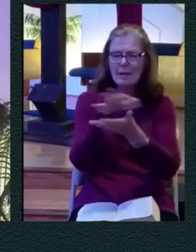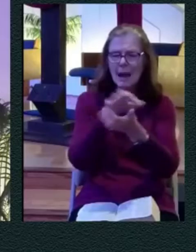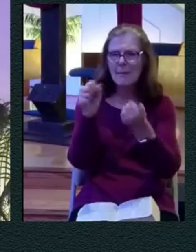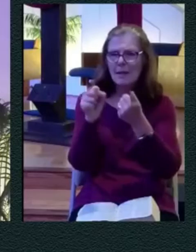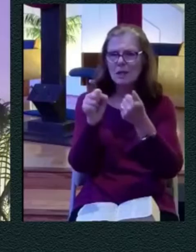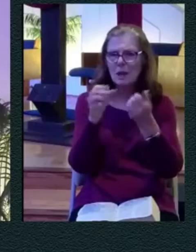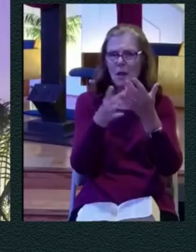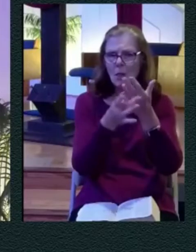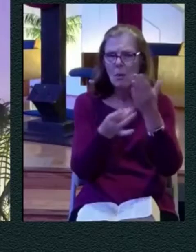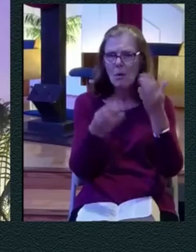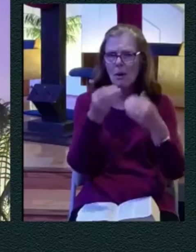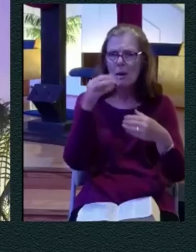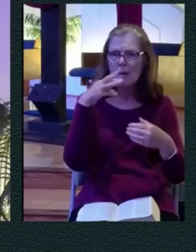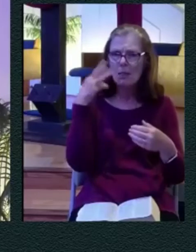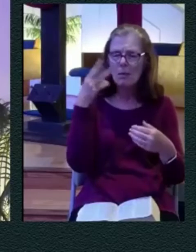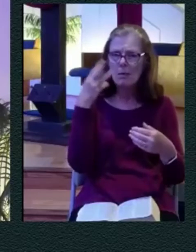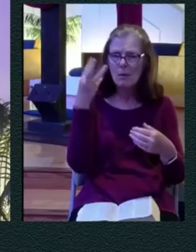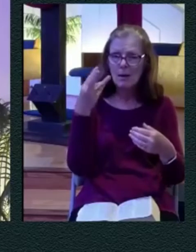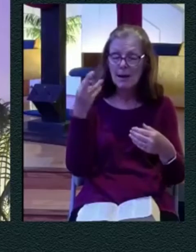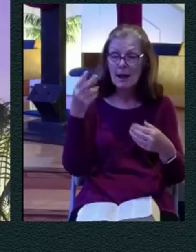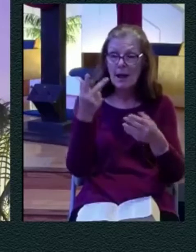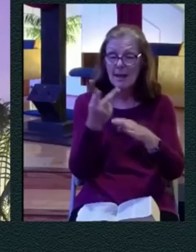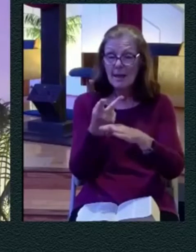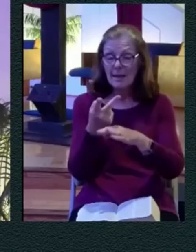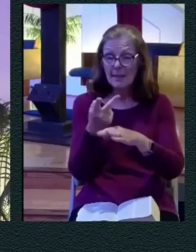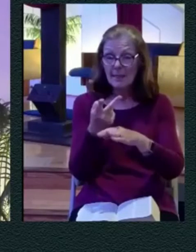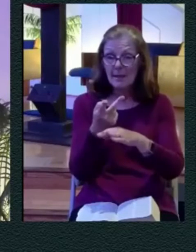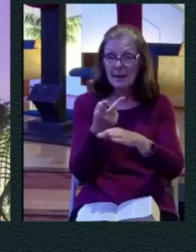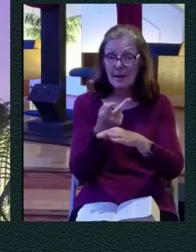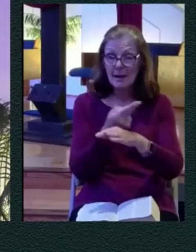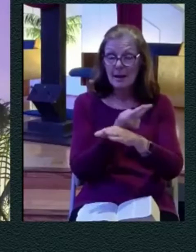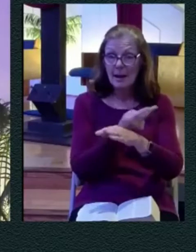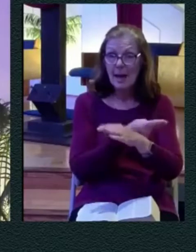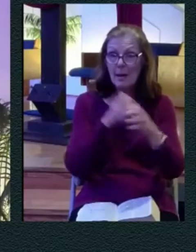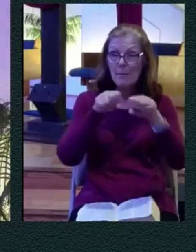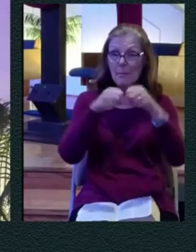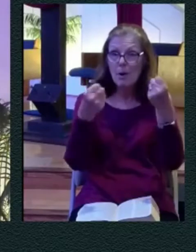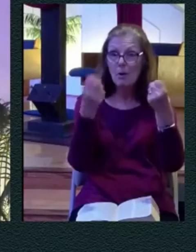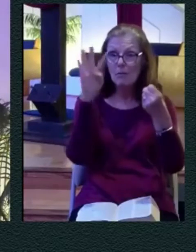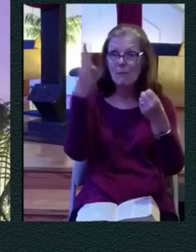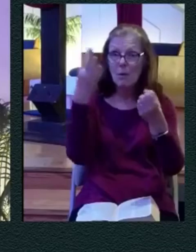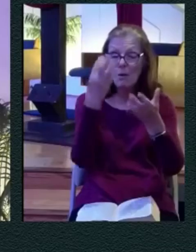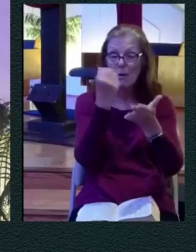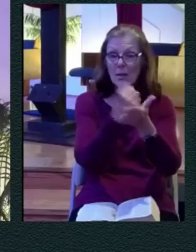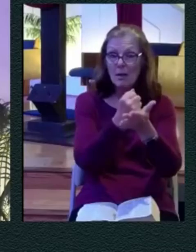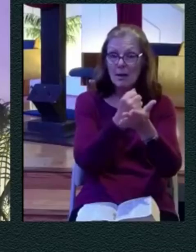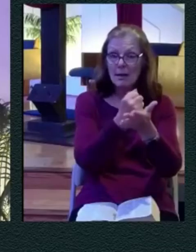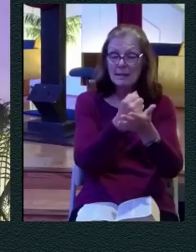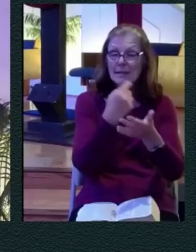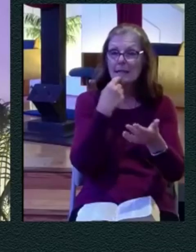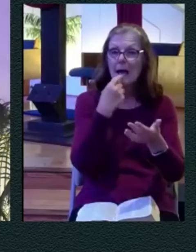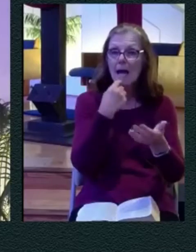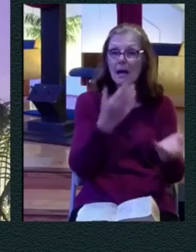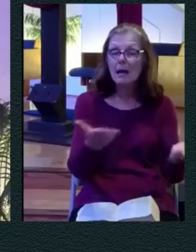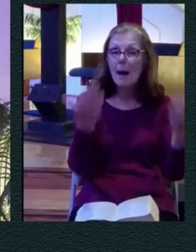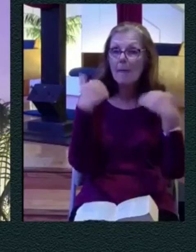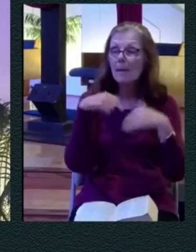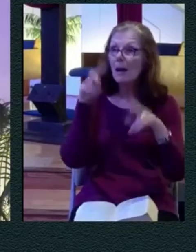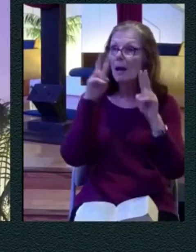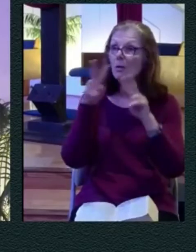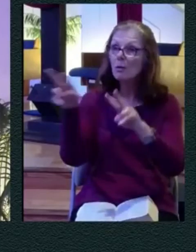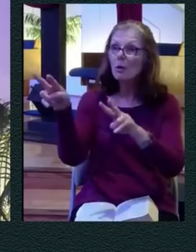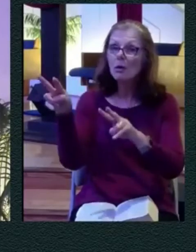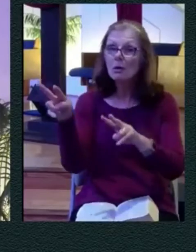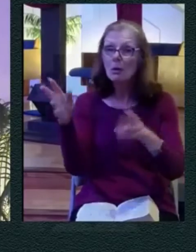When the Lamb broke the fourth seal, I heard the voice of the fourth living creature saying, Come. I looked, and behold,